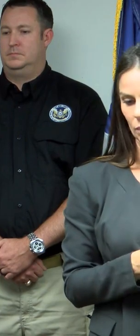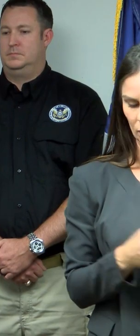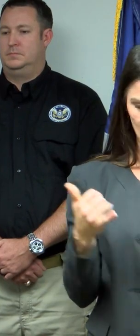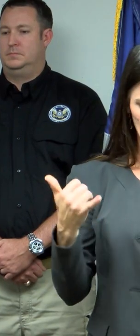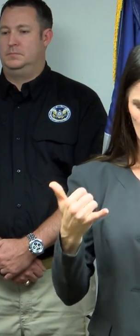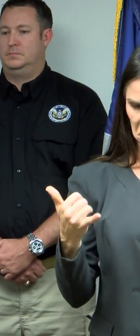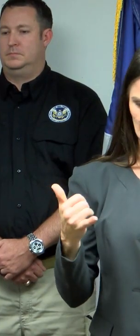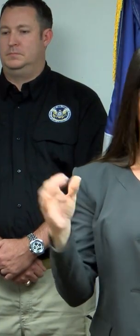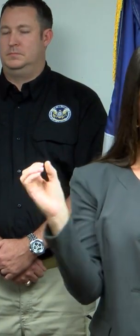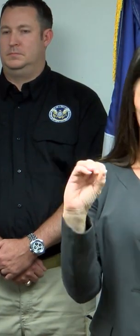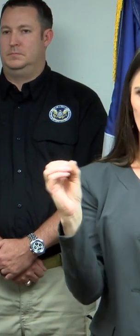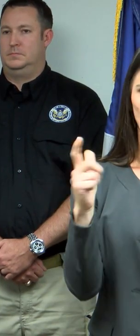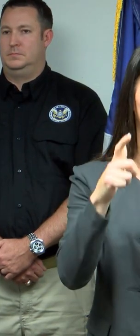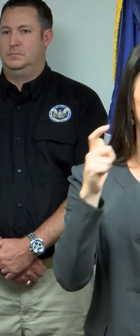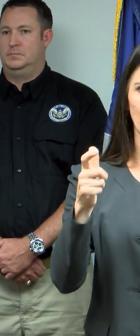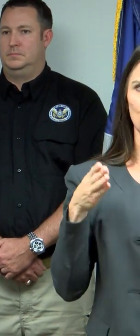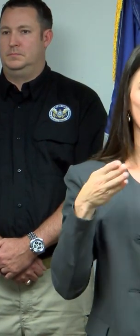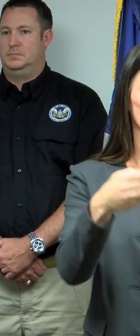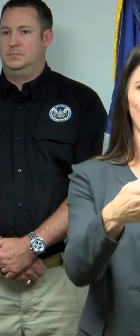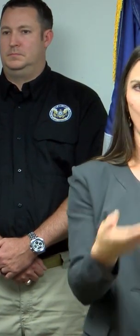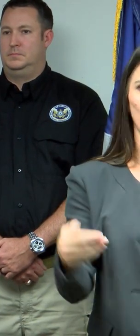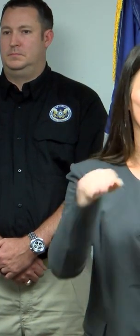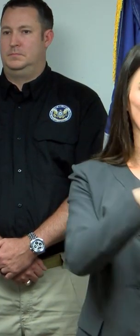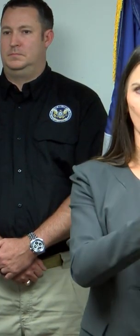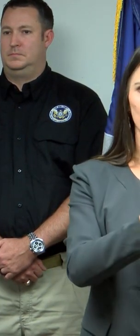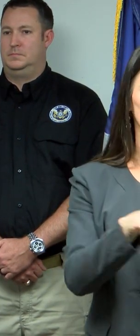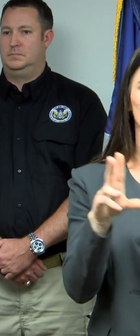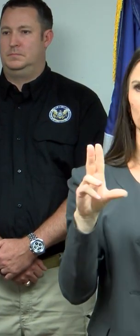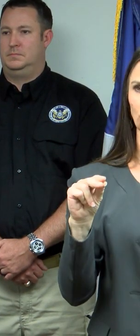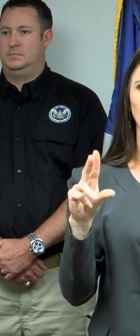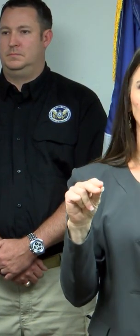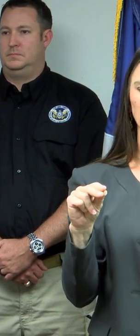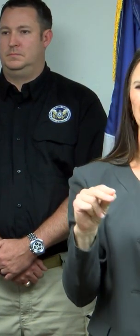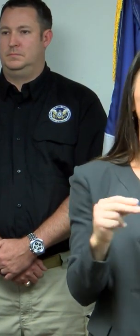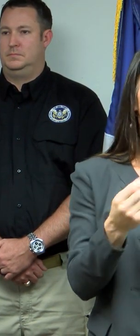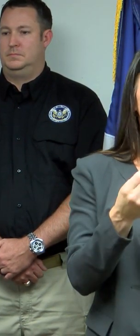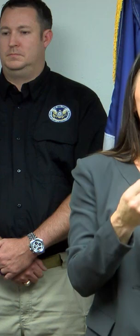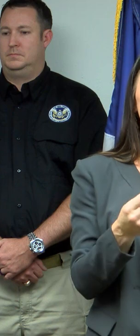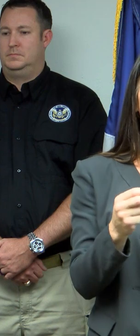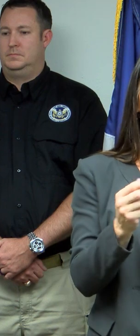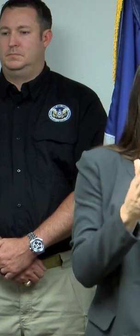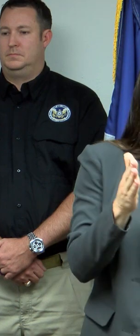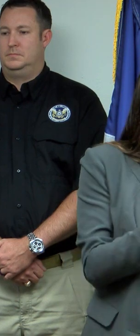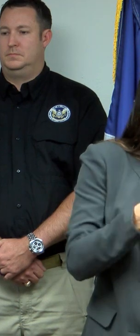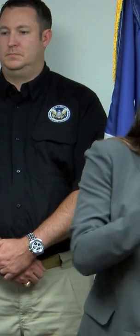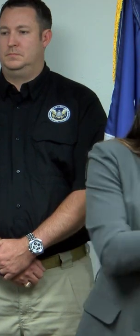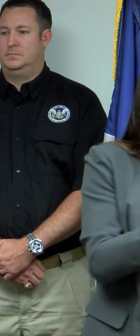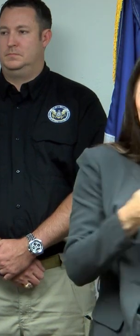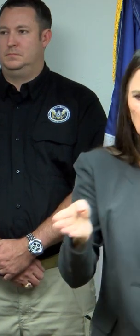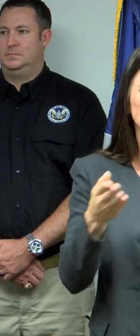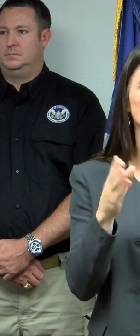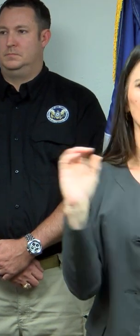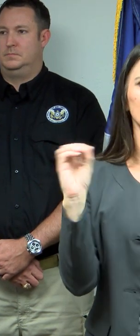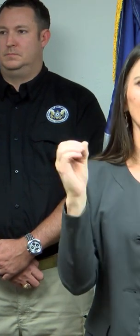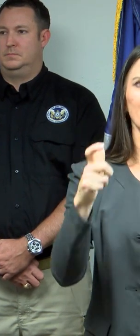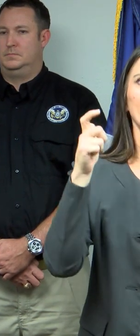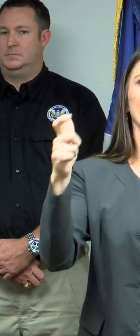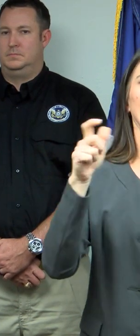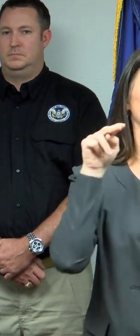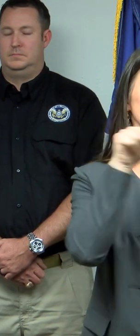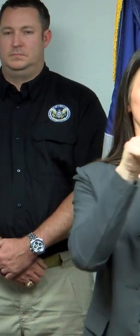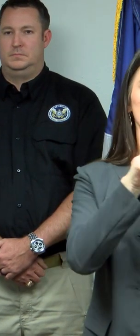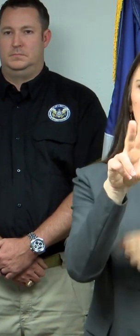shows no major road closures. There's only small, maybe minor roads, maybe here and there, but nothing major, nothing